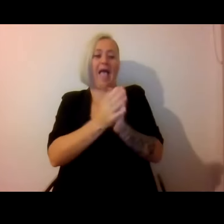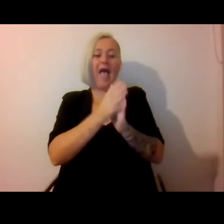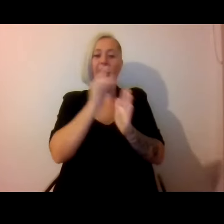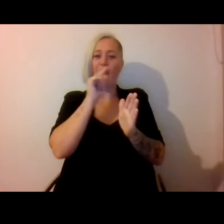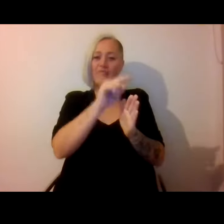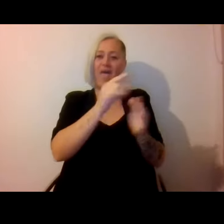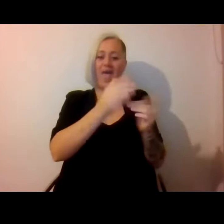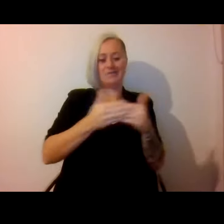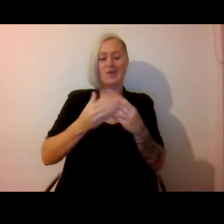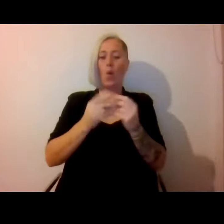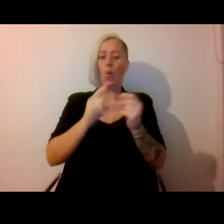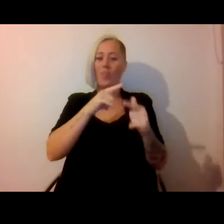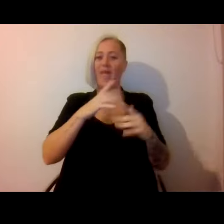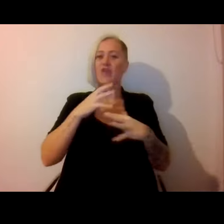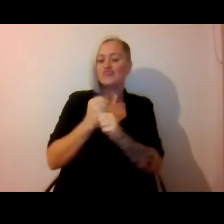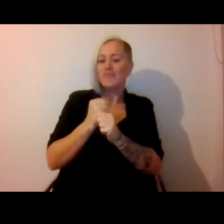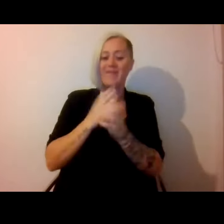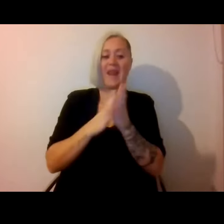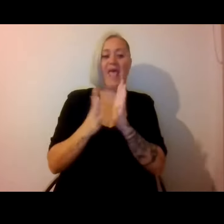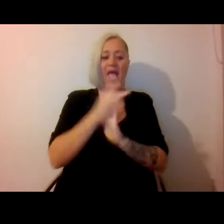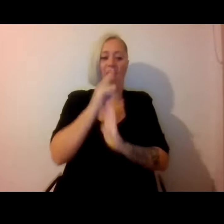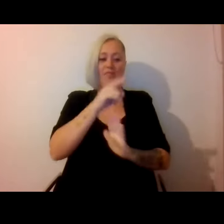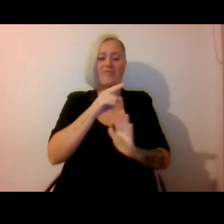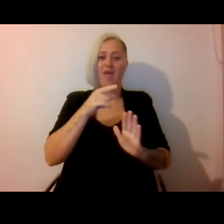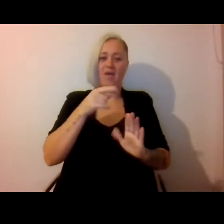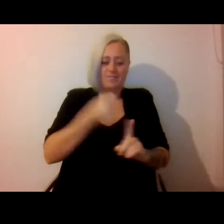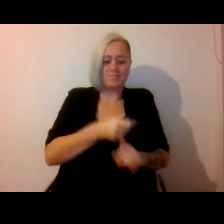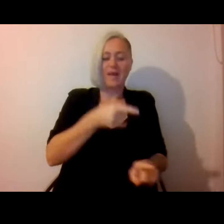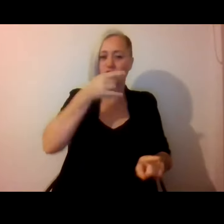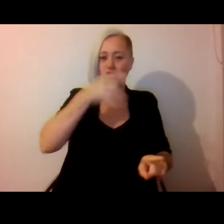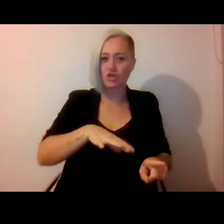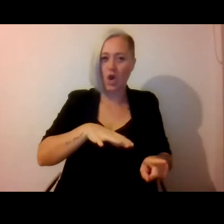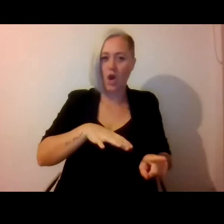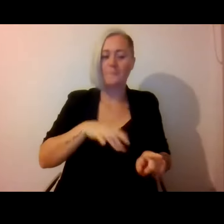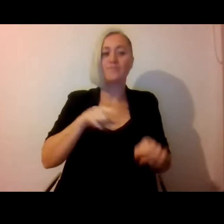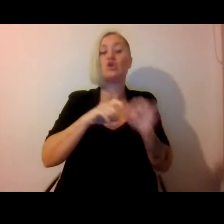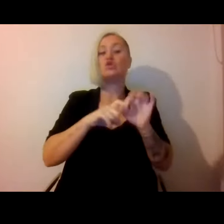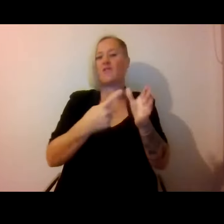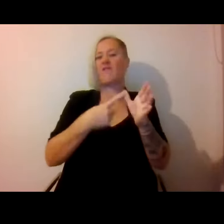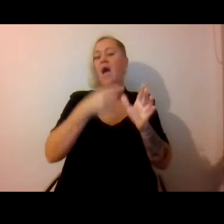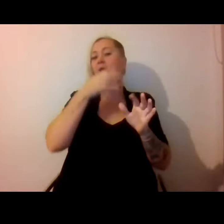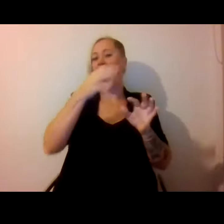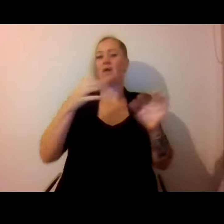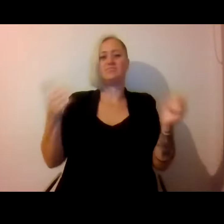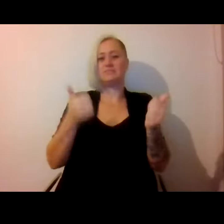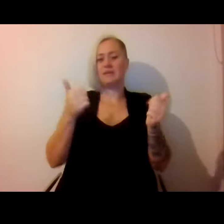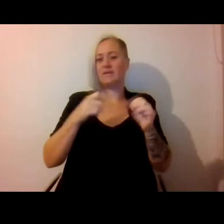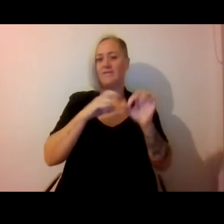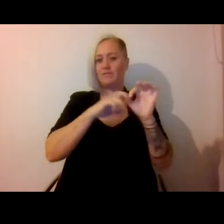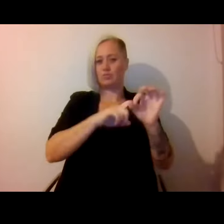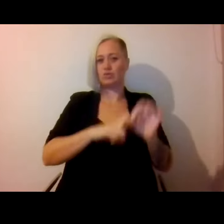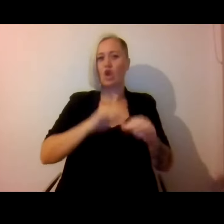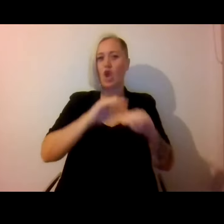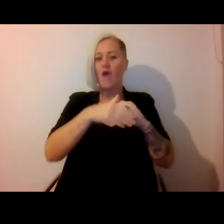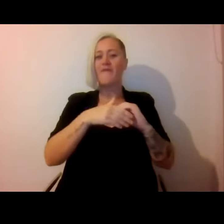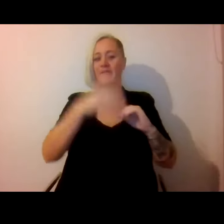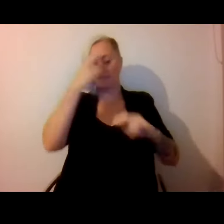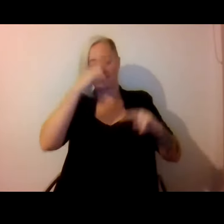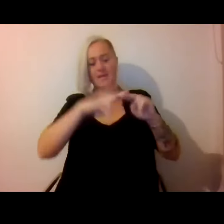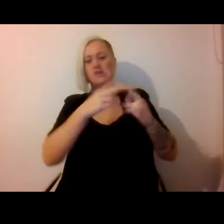child. So the survey asked several questionnaires, one on parenting morale, like how they feel about the